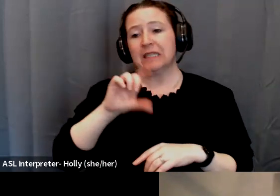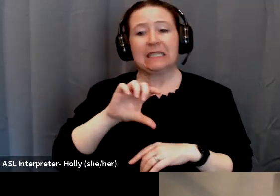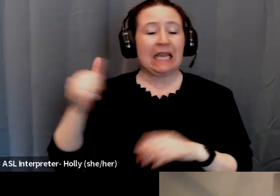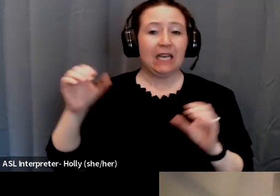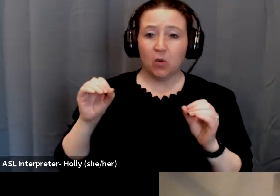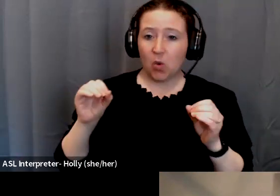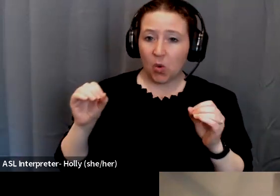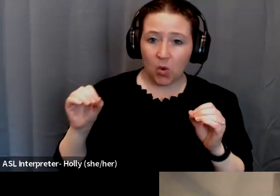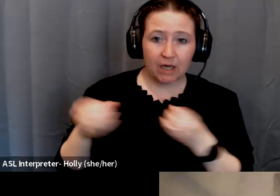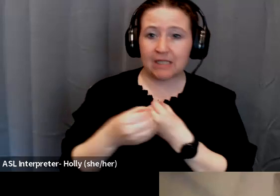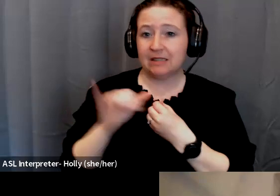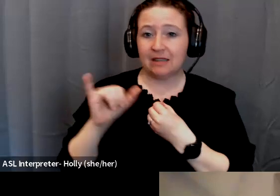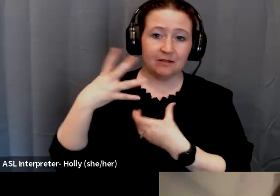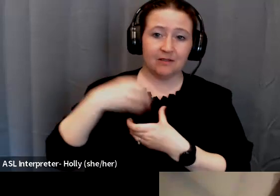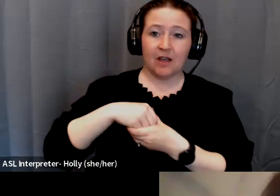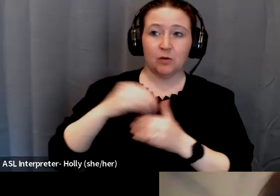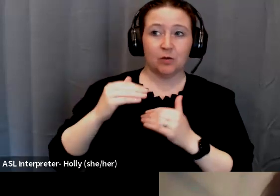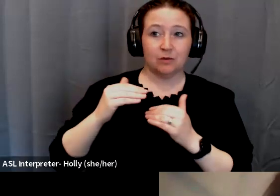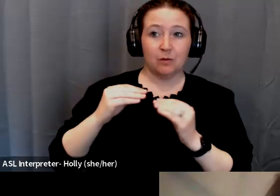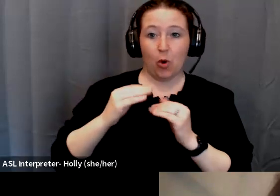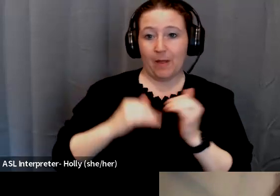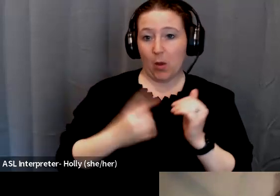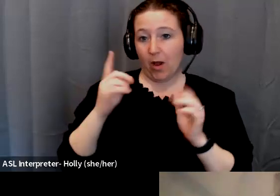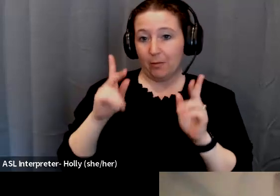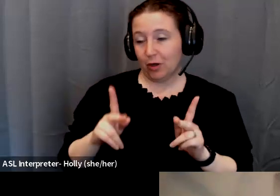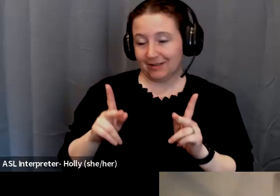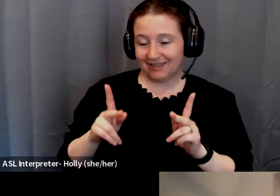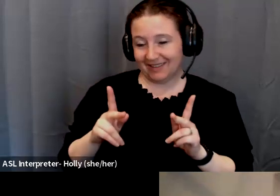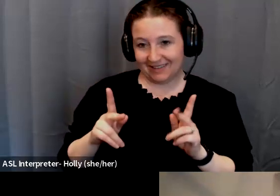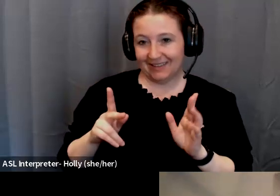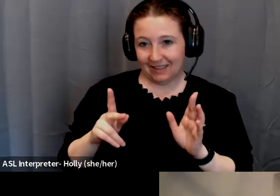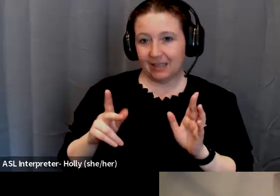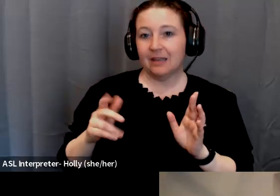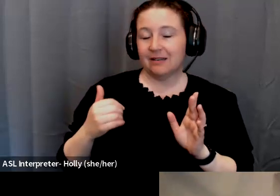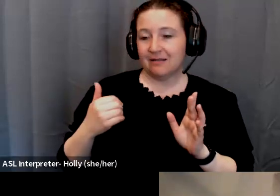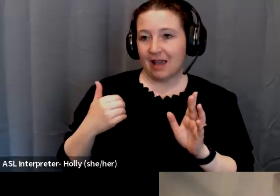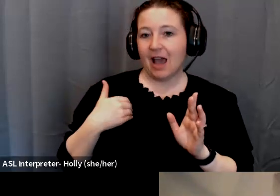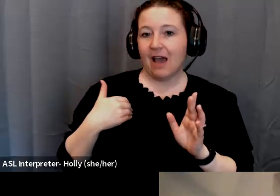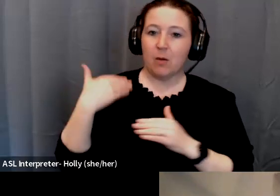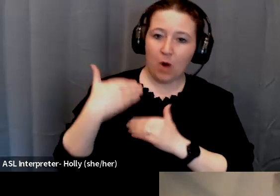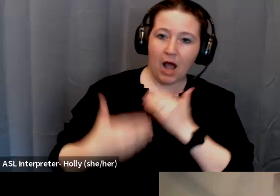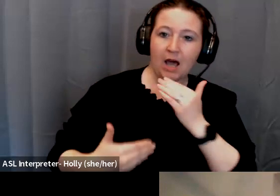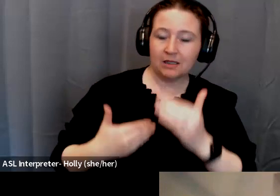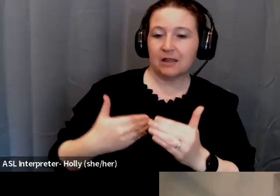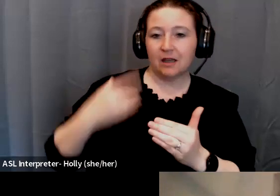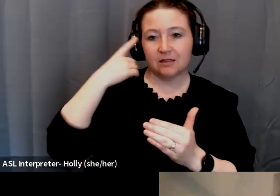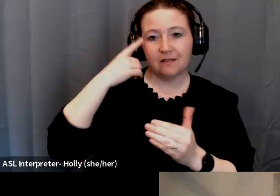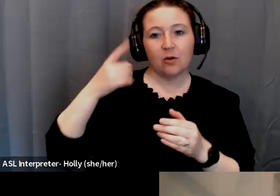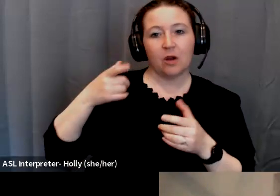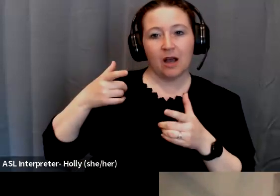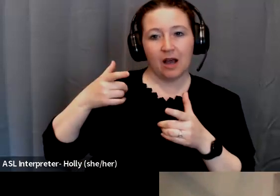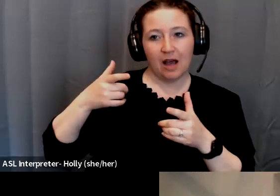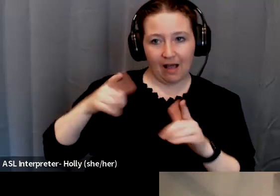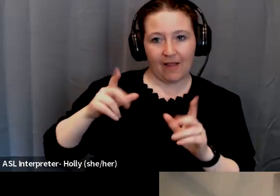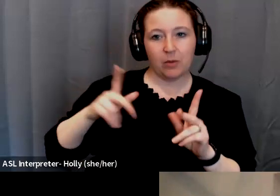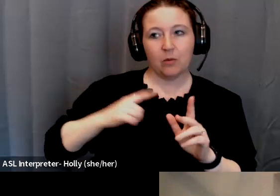that involves more than one person who wants to speak, that there is a way to allow people to speak in an